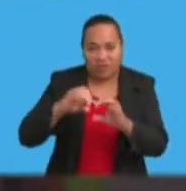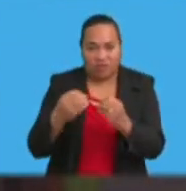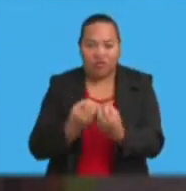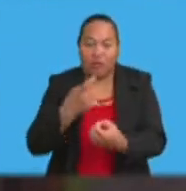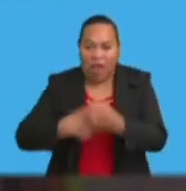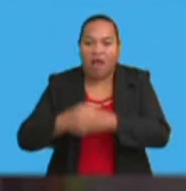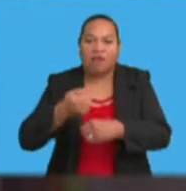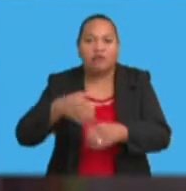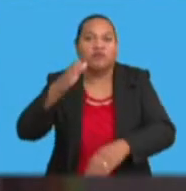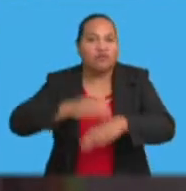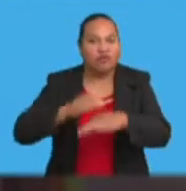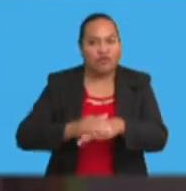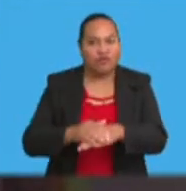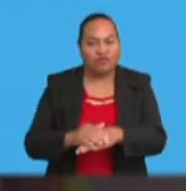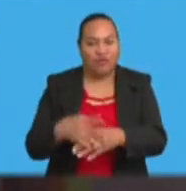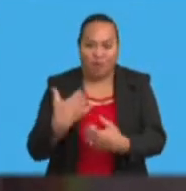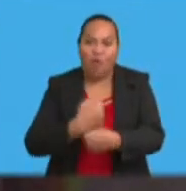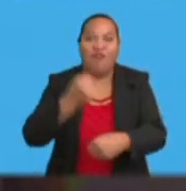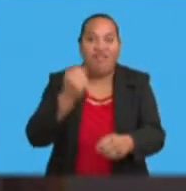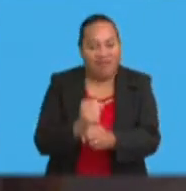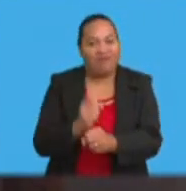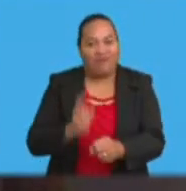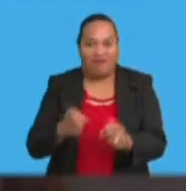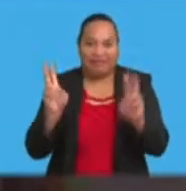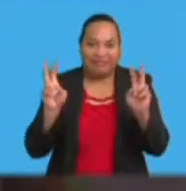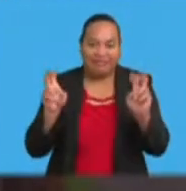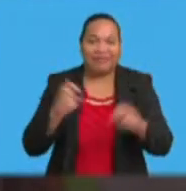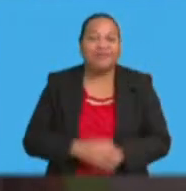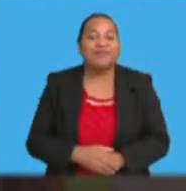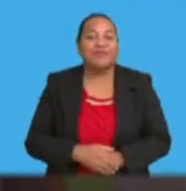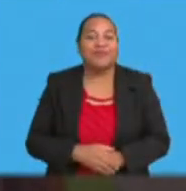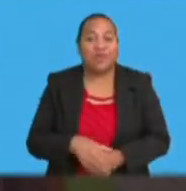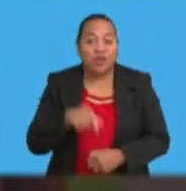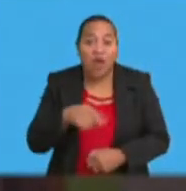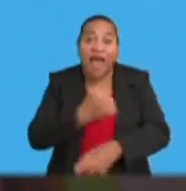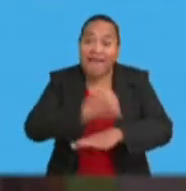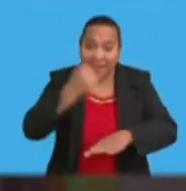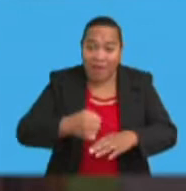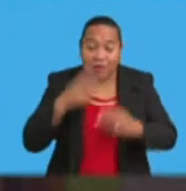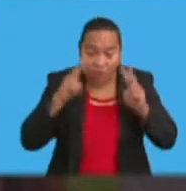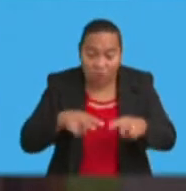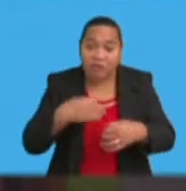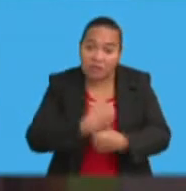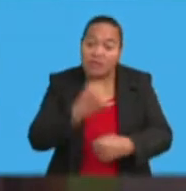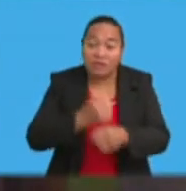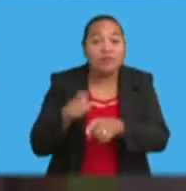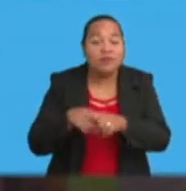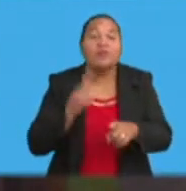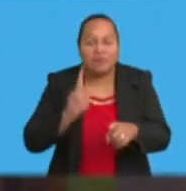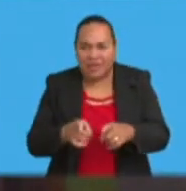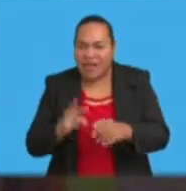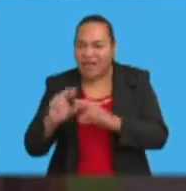that you have? And that is where when we're talking about, when government looks at the issue of productivity, we're looking at the relationship, input and